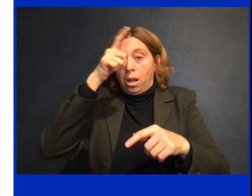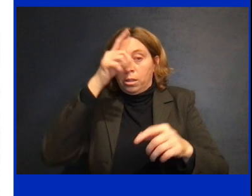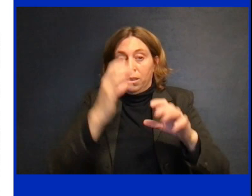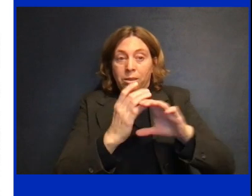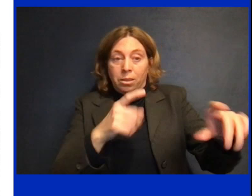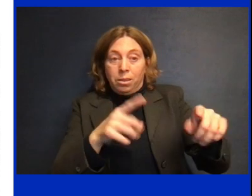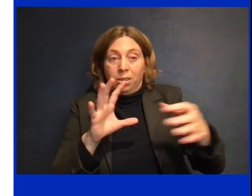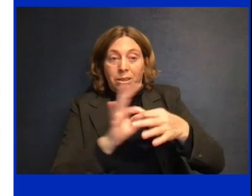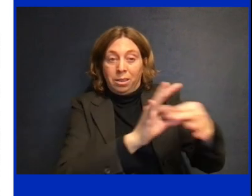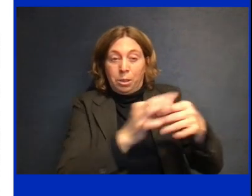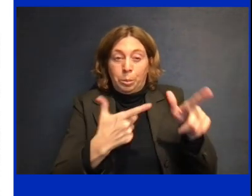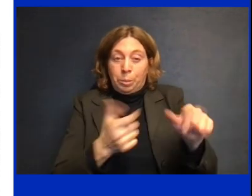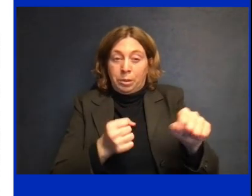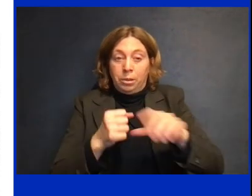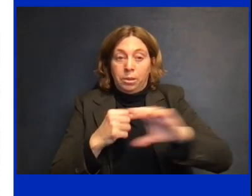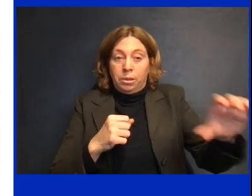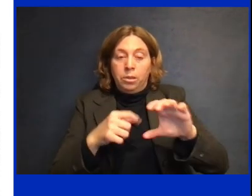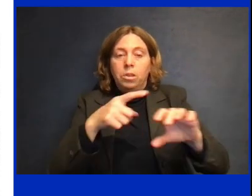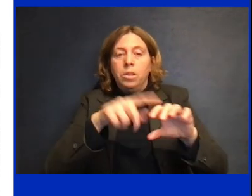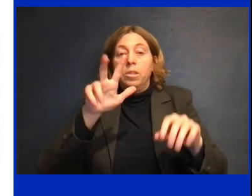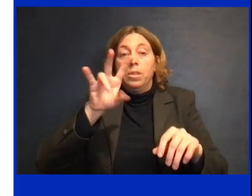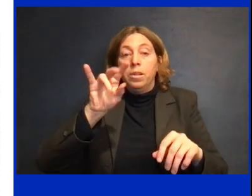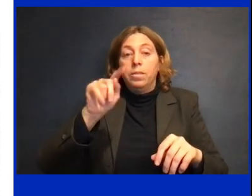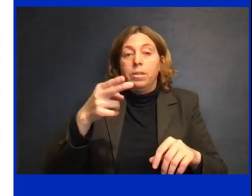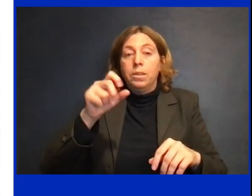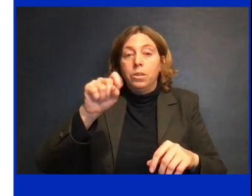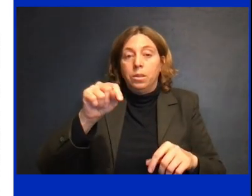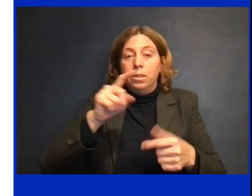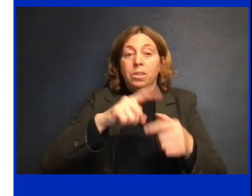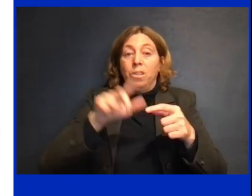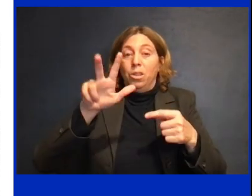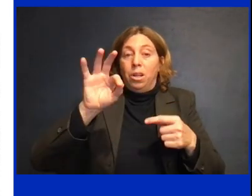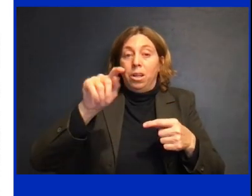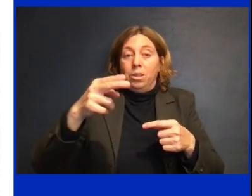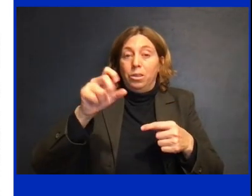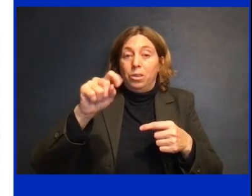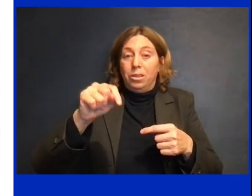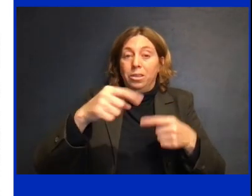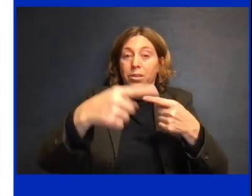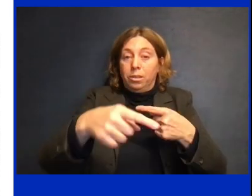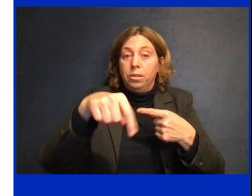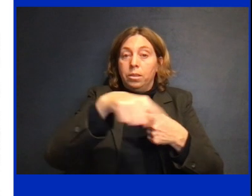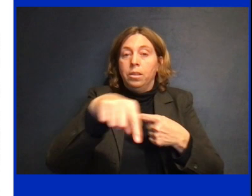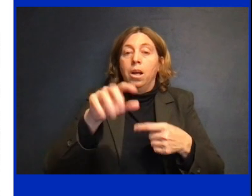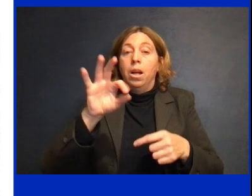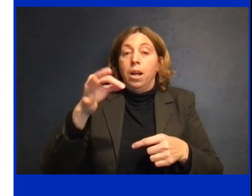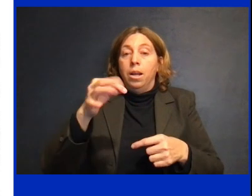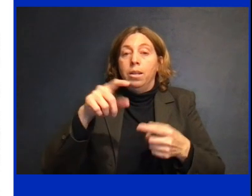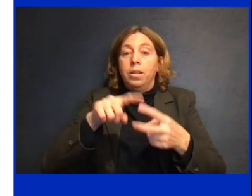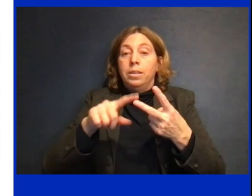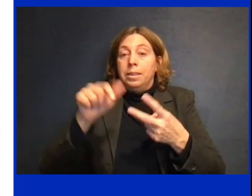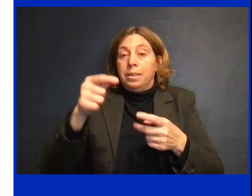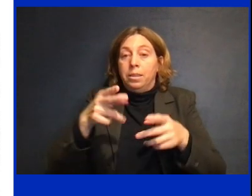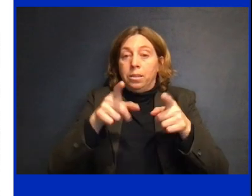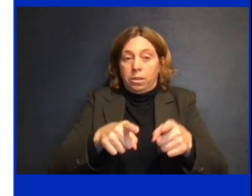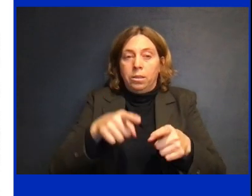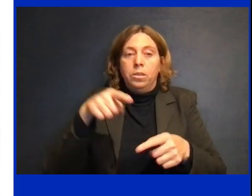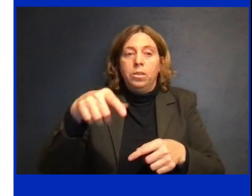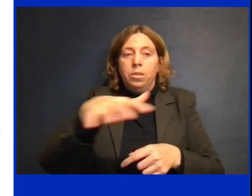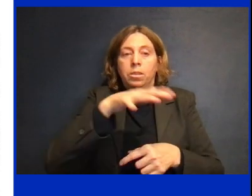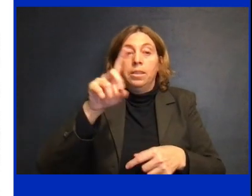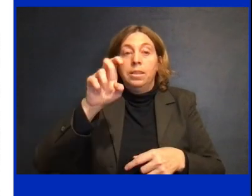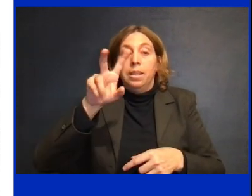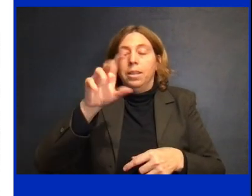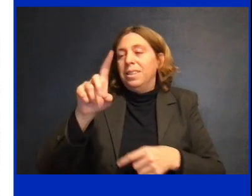between 37th Street and 39th Street, and 9th Avenue and 10th Avenue will be decked over. The deckovers